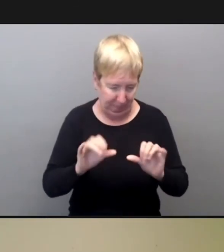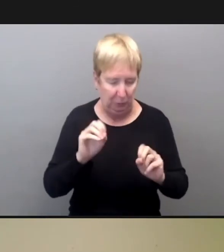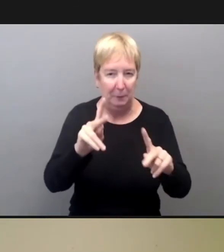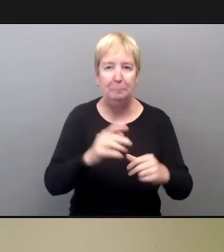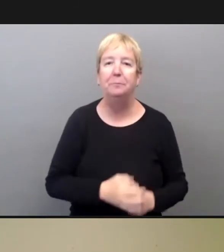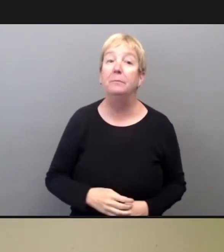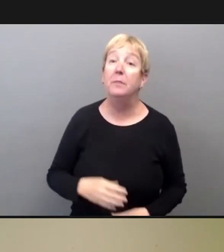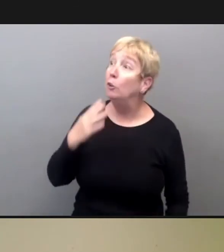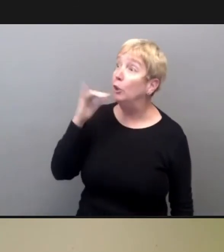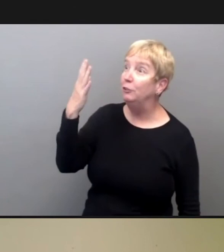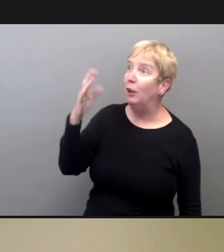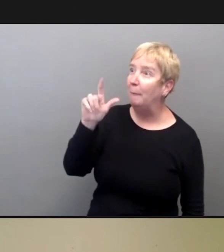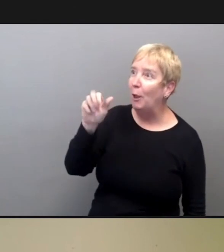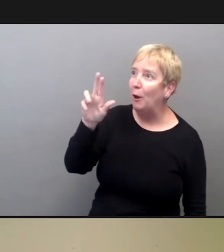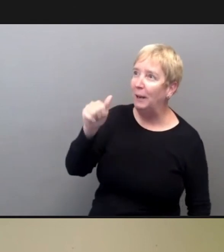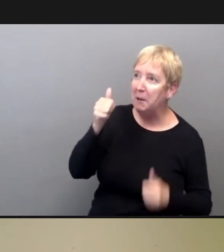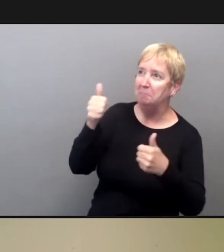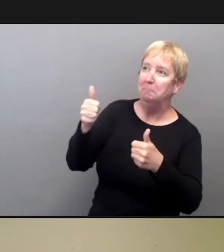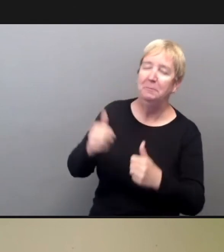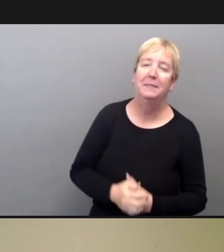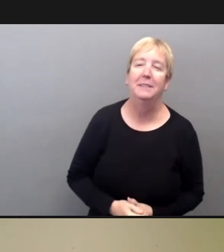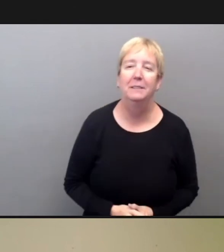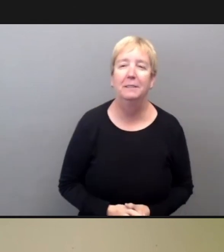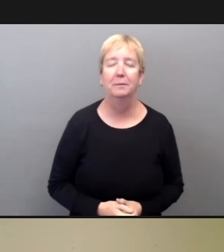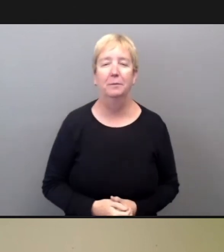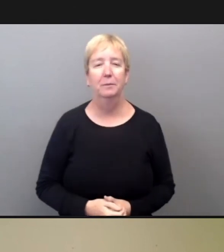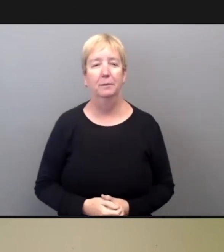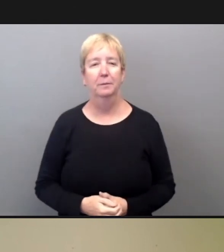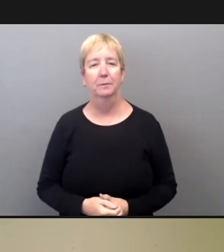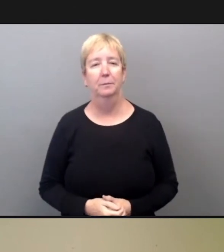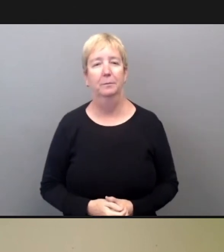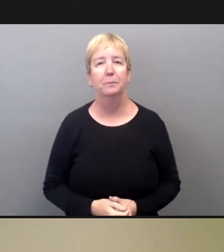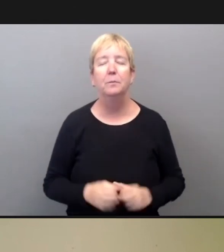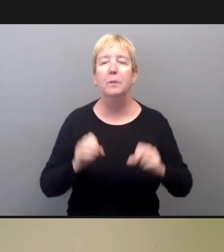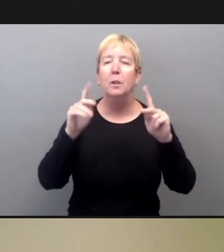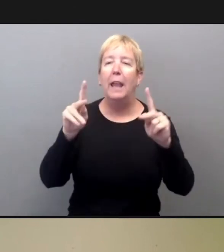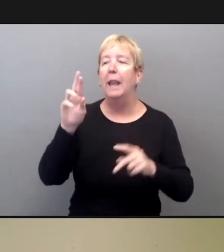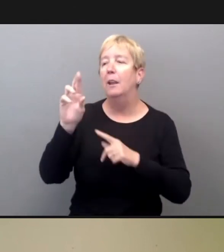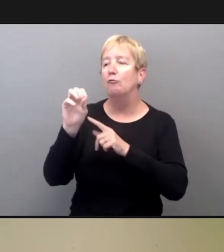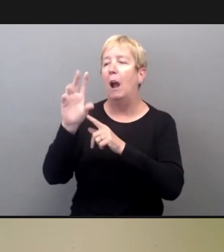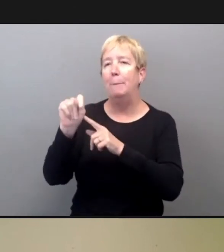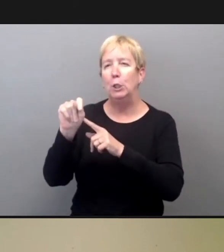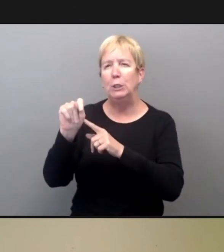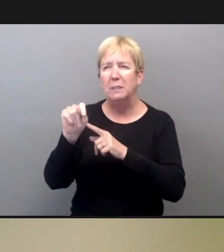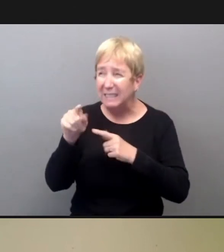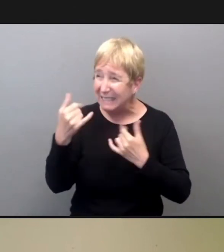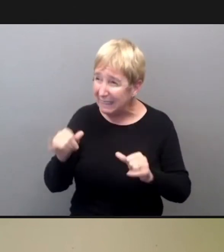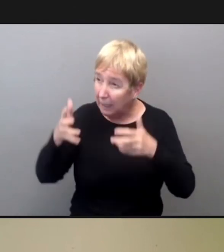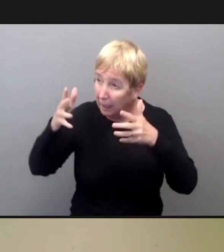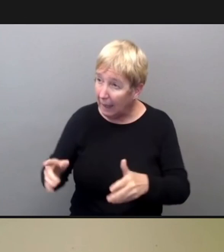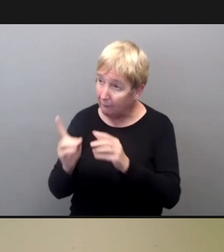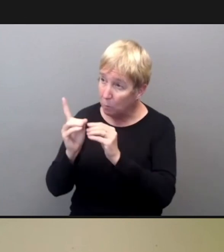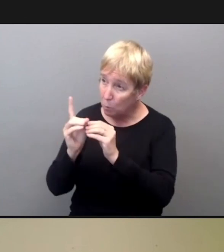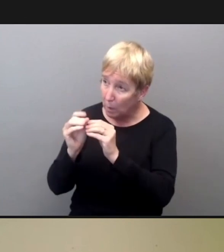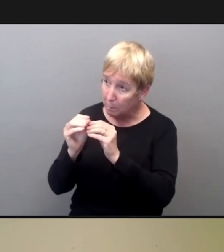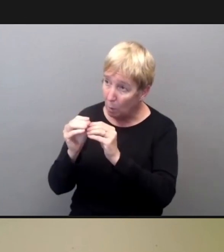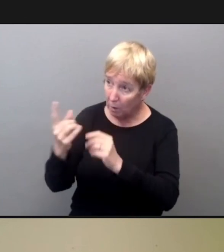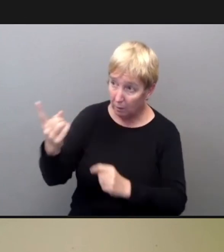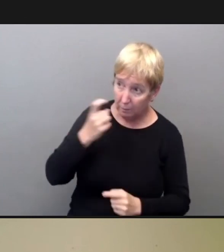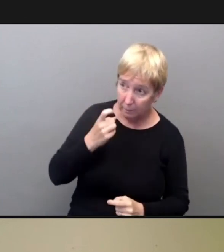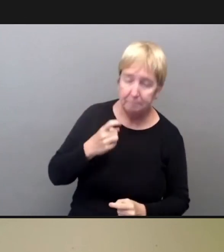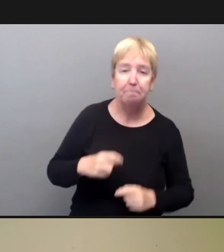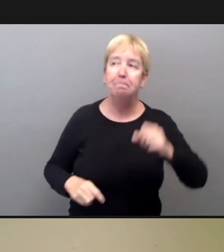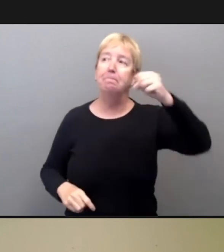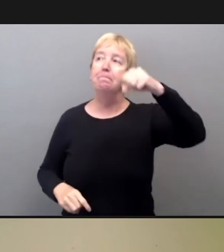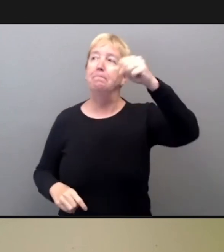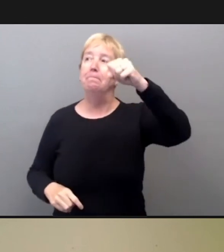job, Laura. Great job, Dr. P. All right, Robert, I think you still had another question, right?